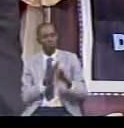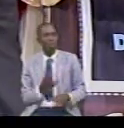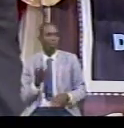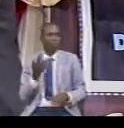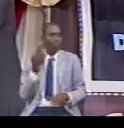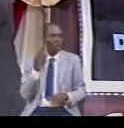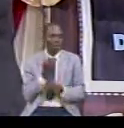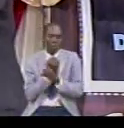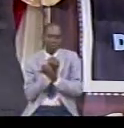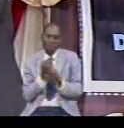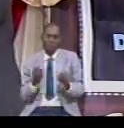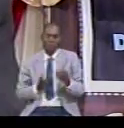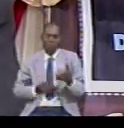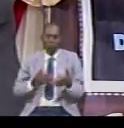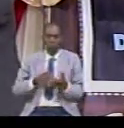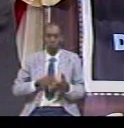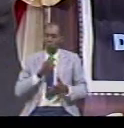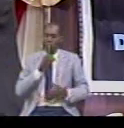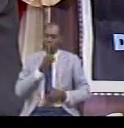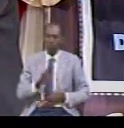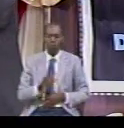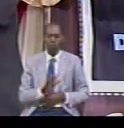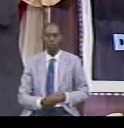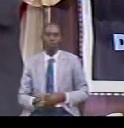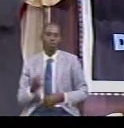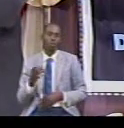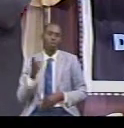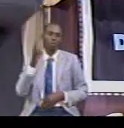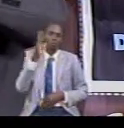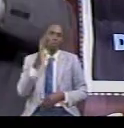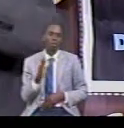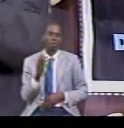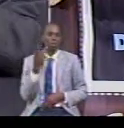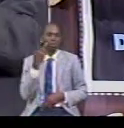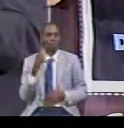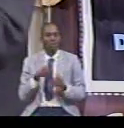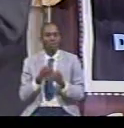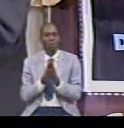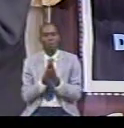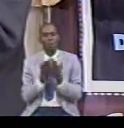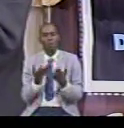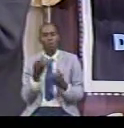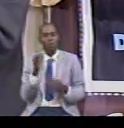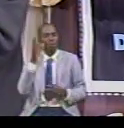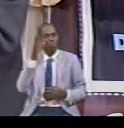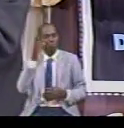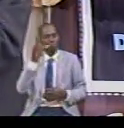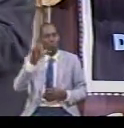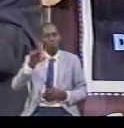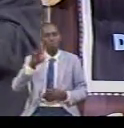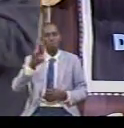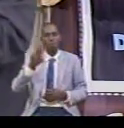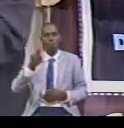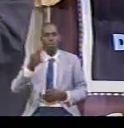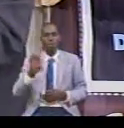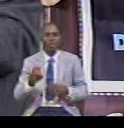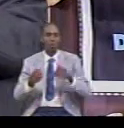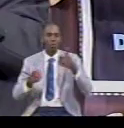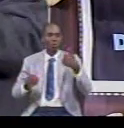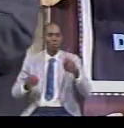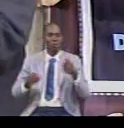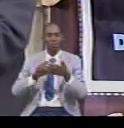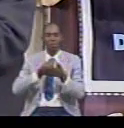children of God. Come to Luke chapter 10. Luke chapter 10. I'm reading from verse 20. Luke chapter